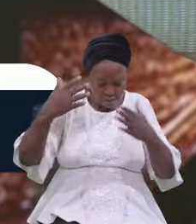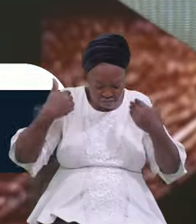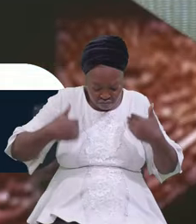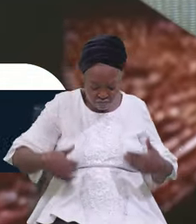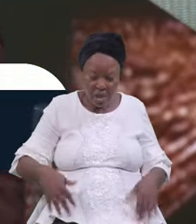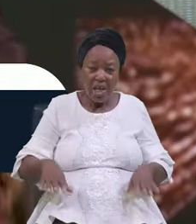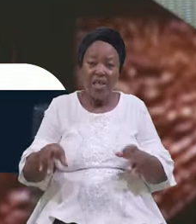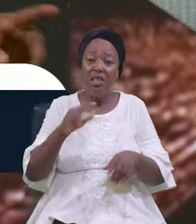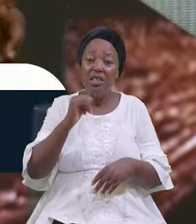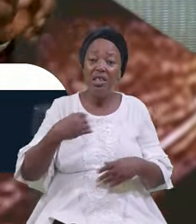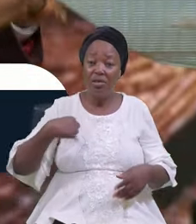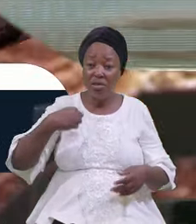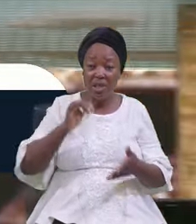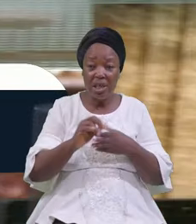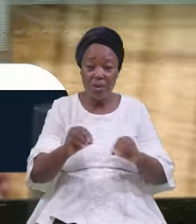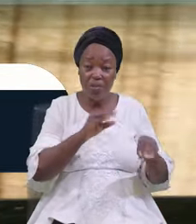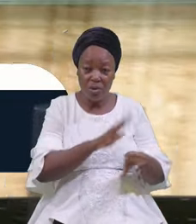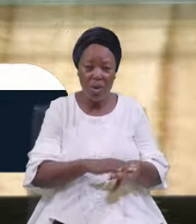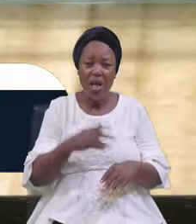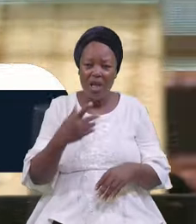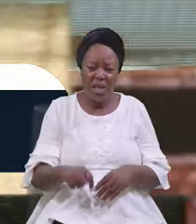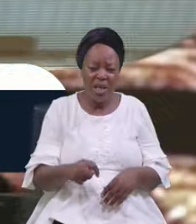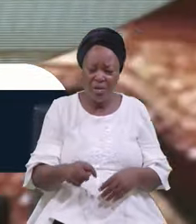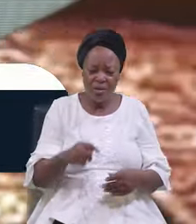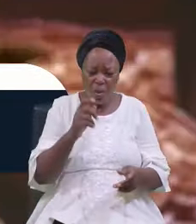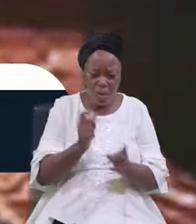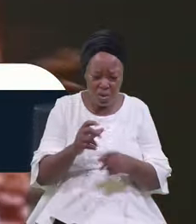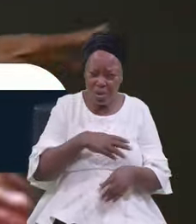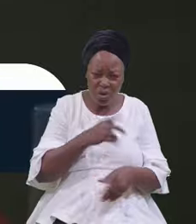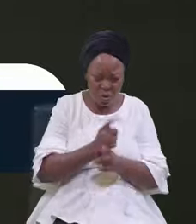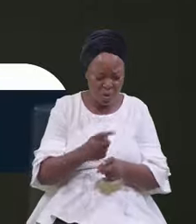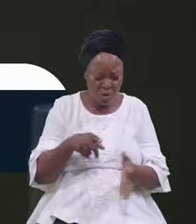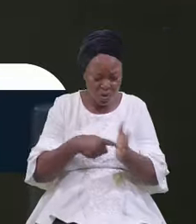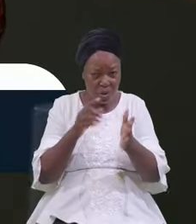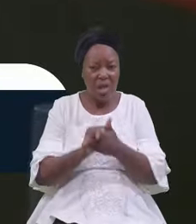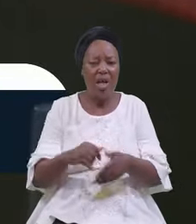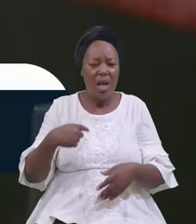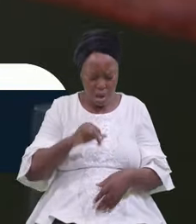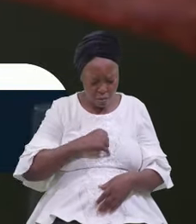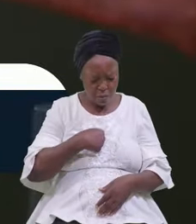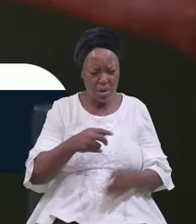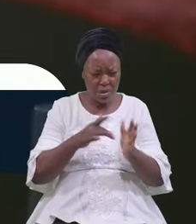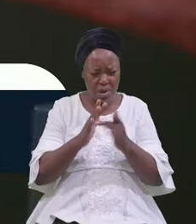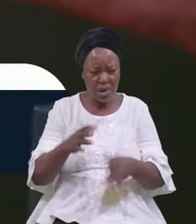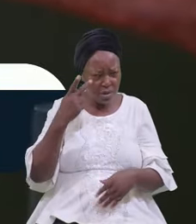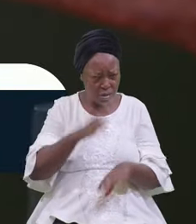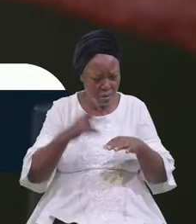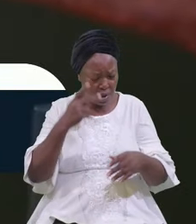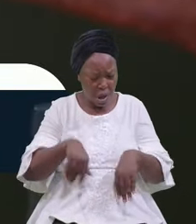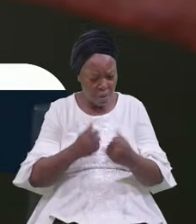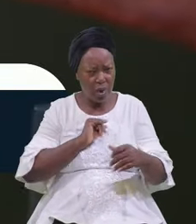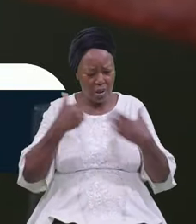the clothing they wear, the badge of identification with the people of the kingdom is only